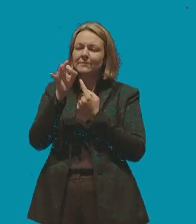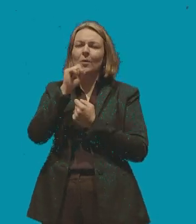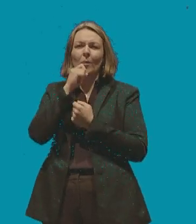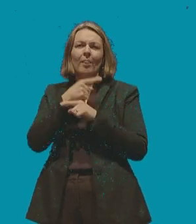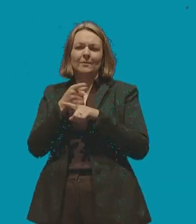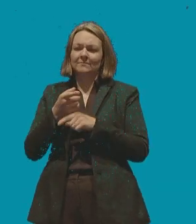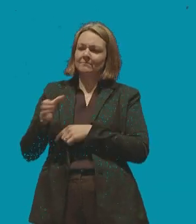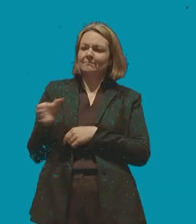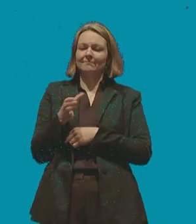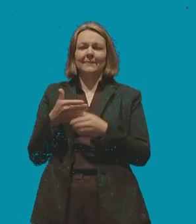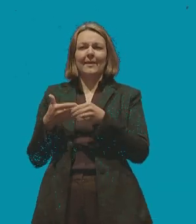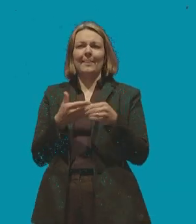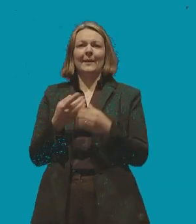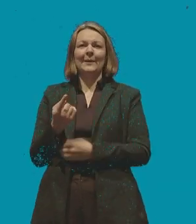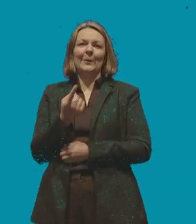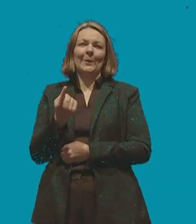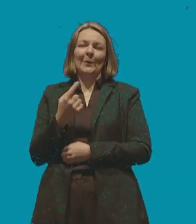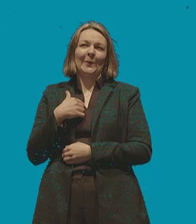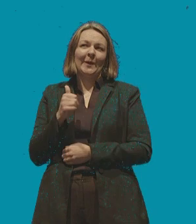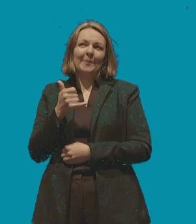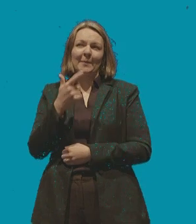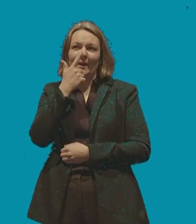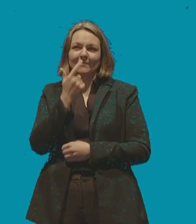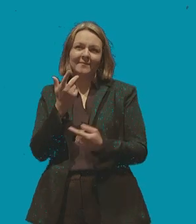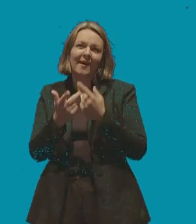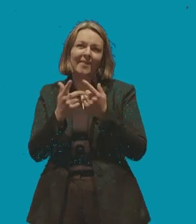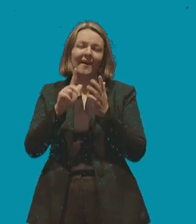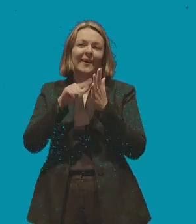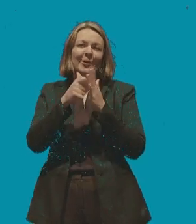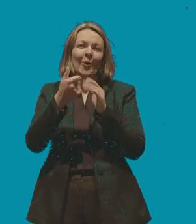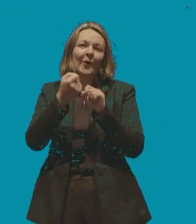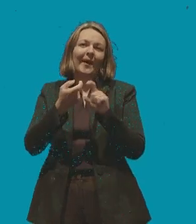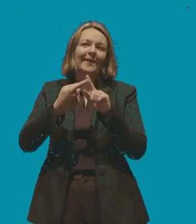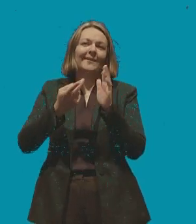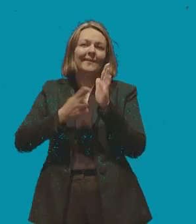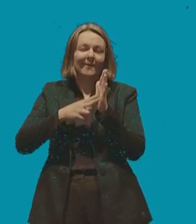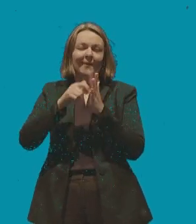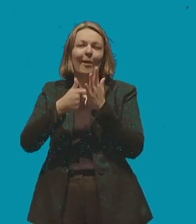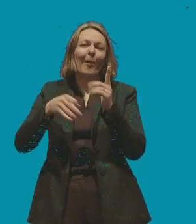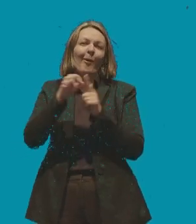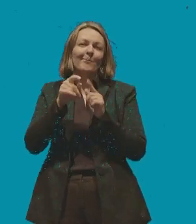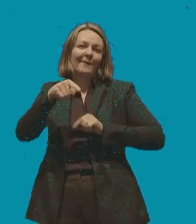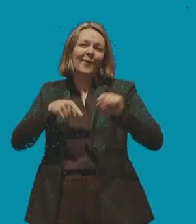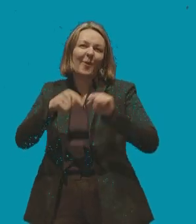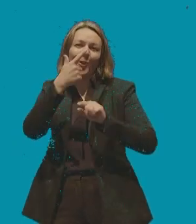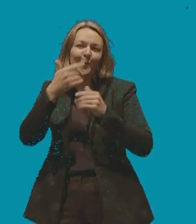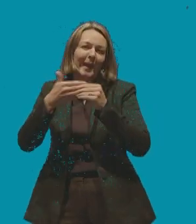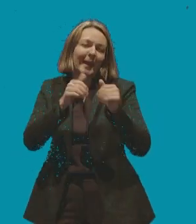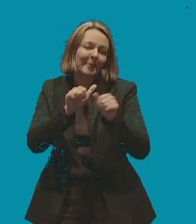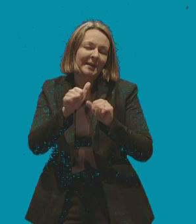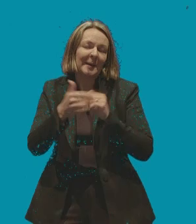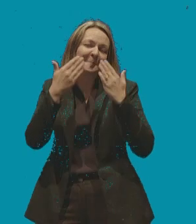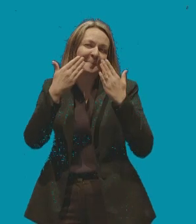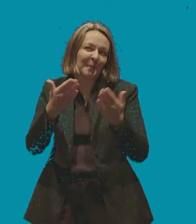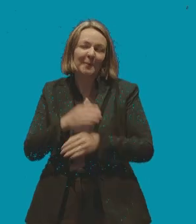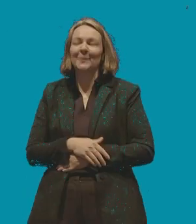better placed to lead it, well, apart from maybe Jurgen Klopp. And my thanks also to the outgoing NEC for their commitment over the